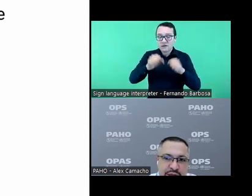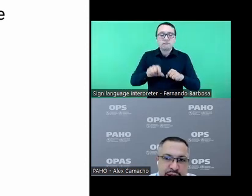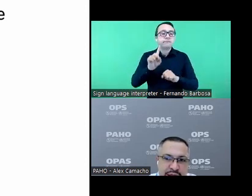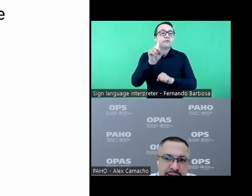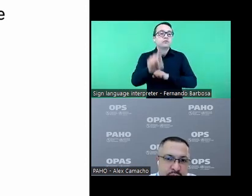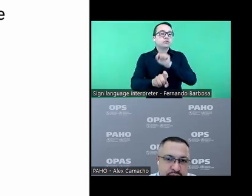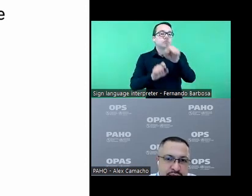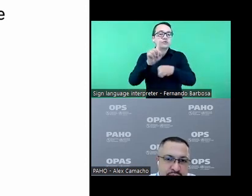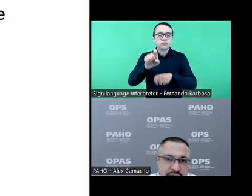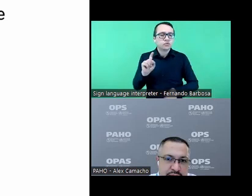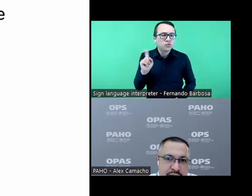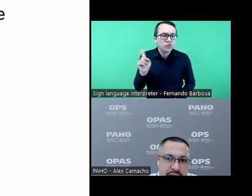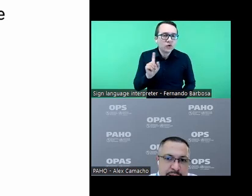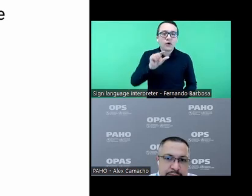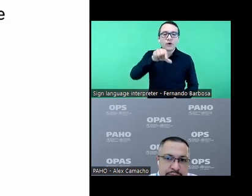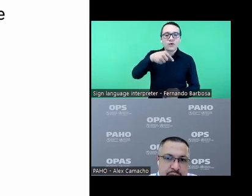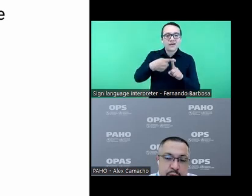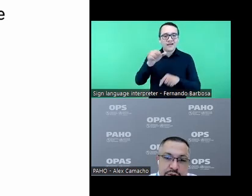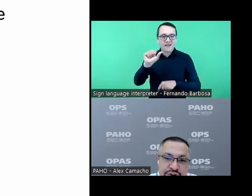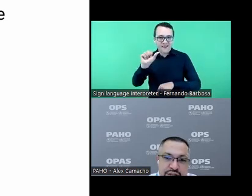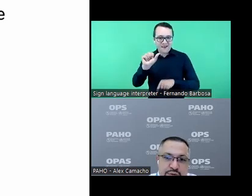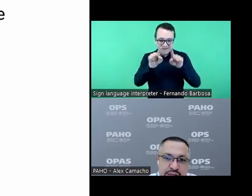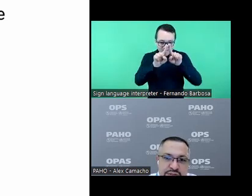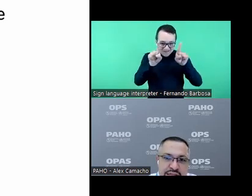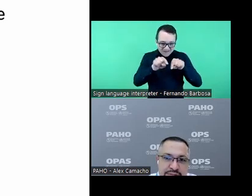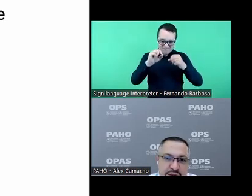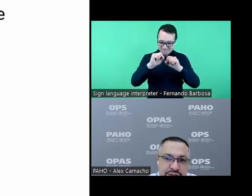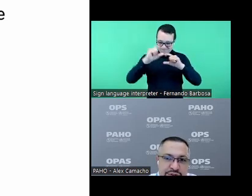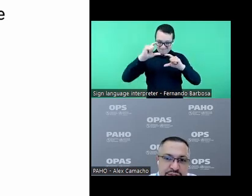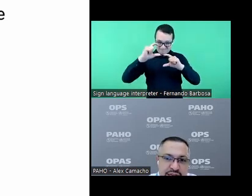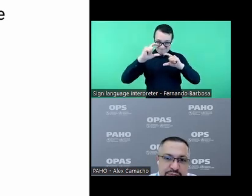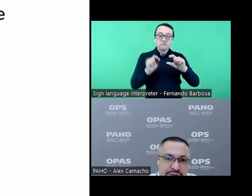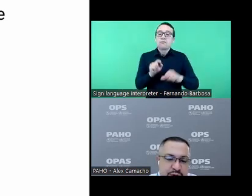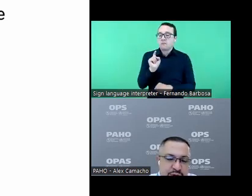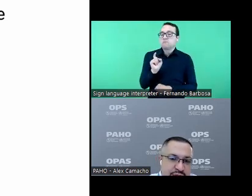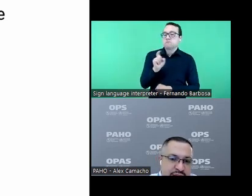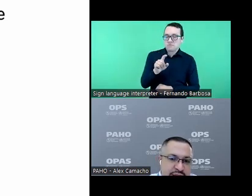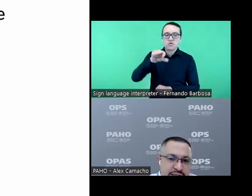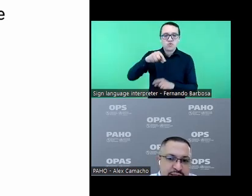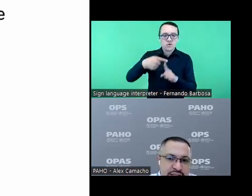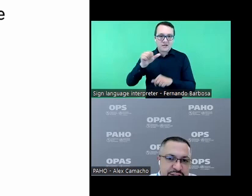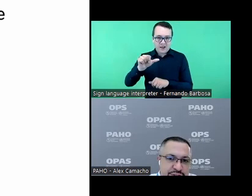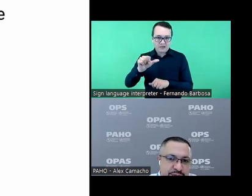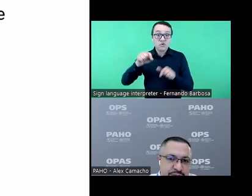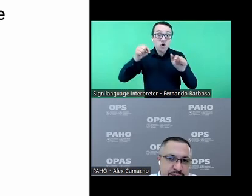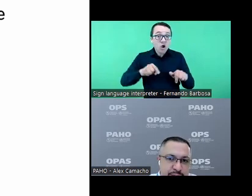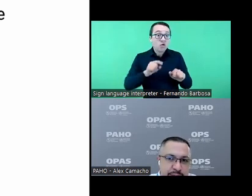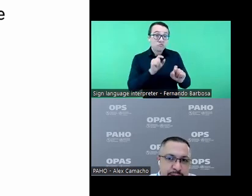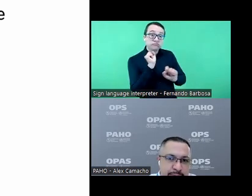in the Q&A box. And we'll try to answer as many questions as possible during this